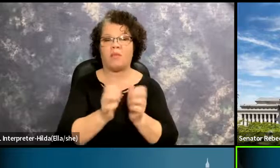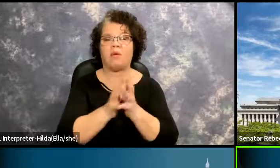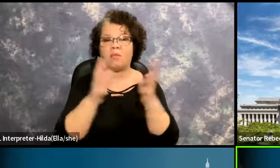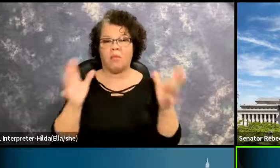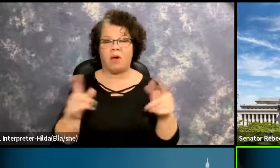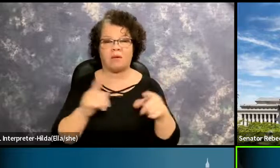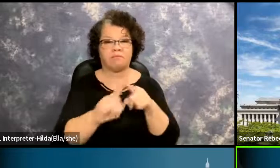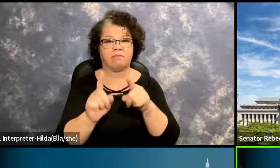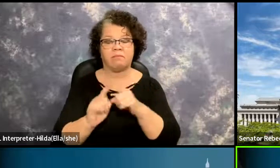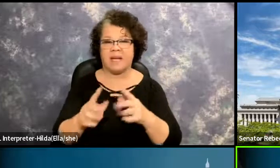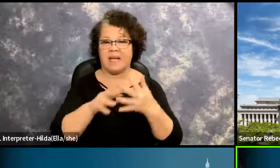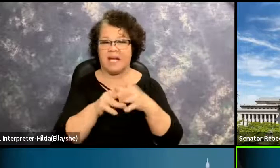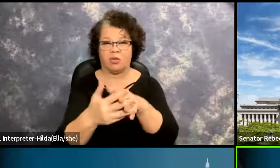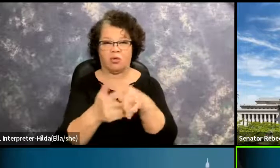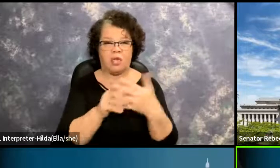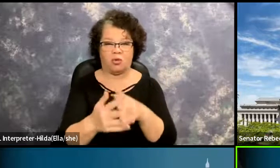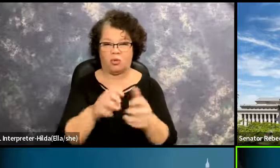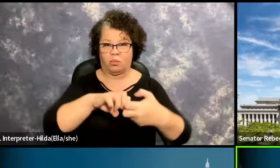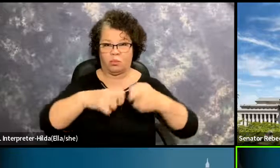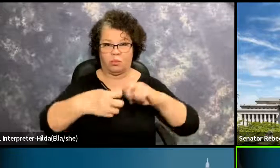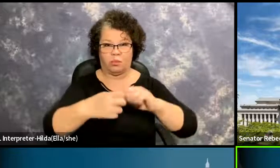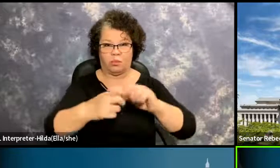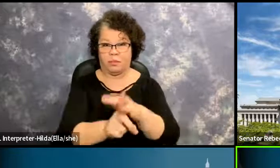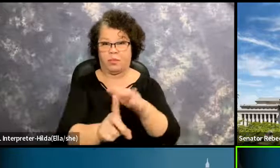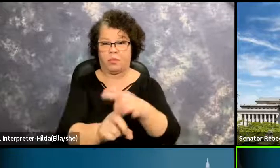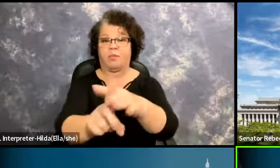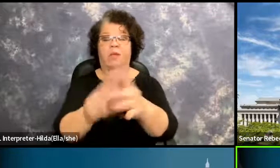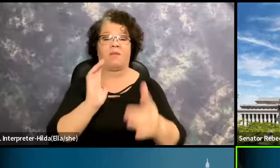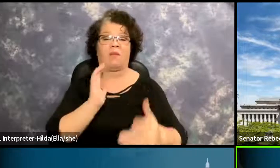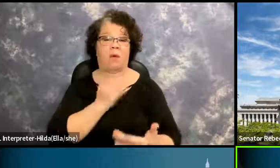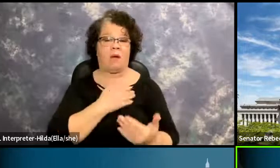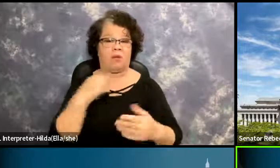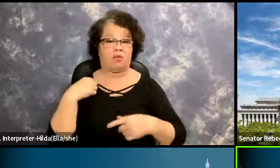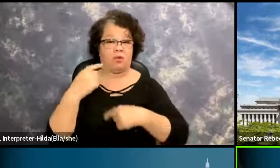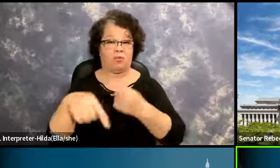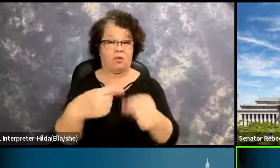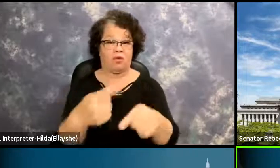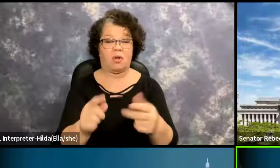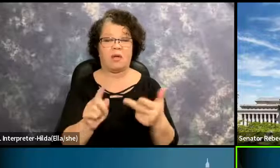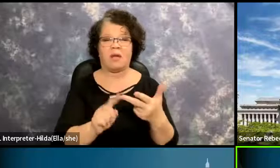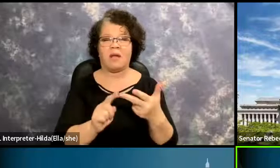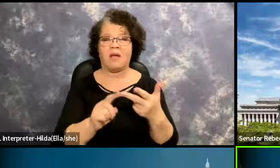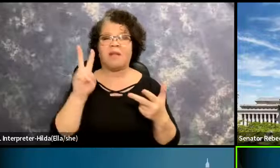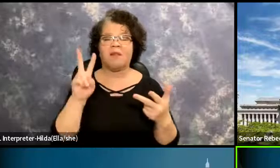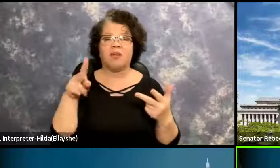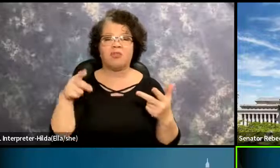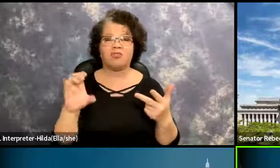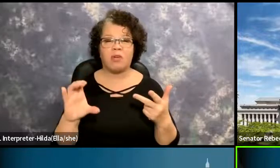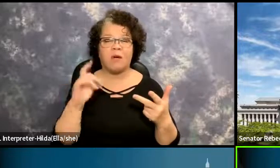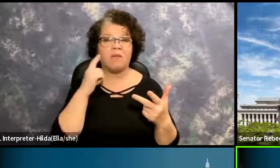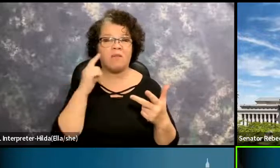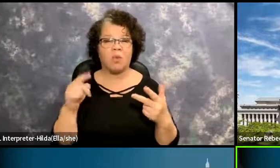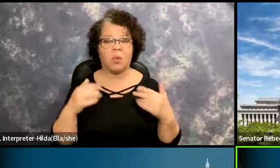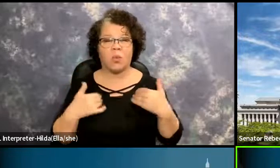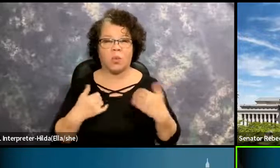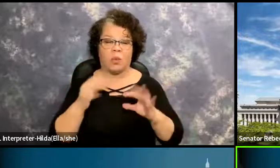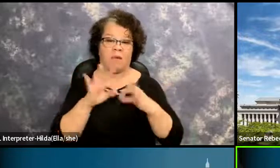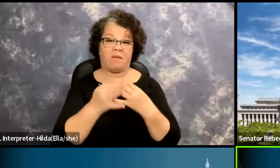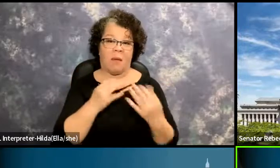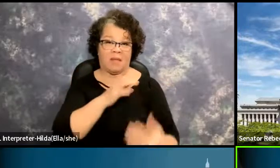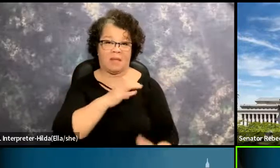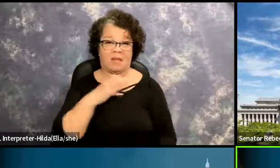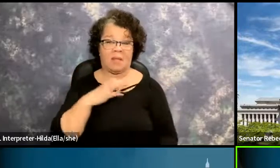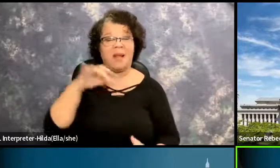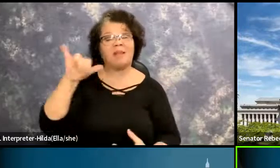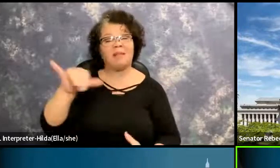for generations. And then I also serve as vice chair of the Children, Youth, and Families Committee. I describe that committee as